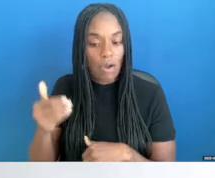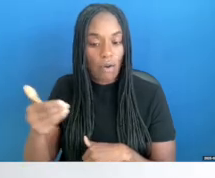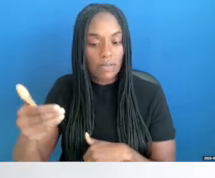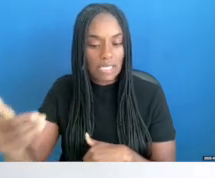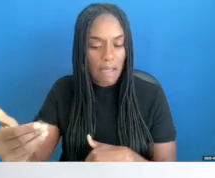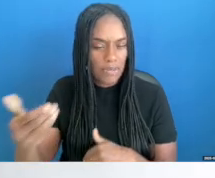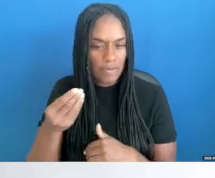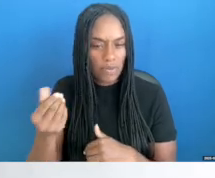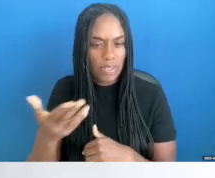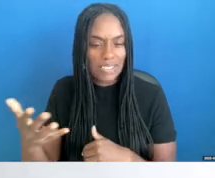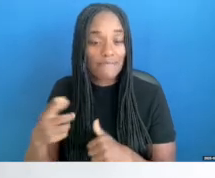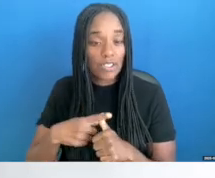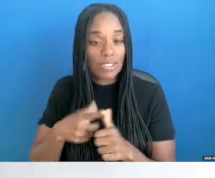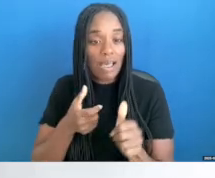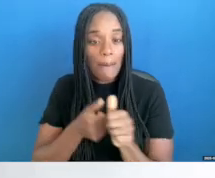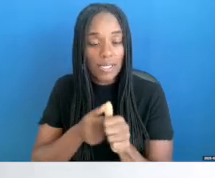the